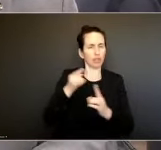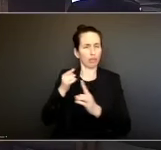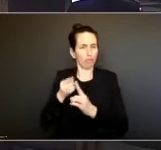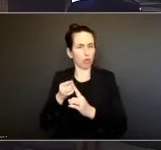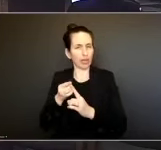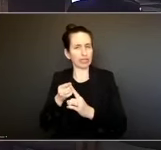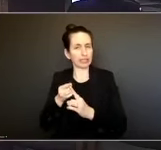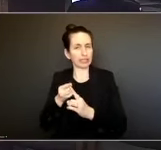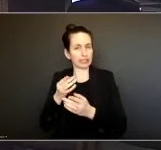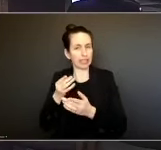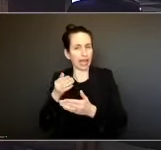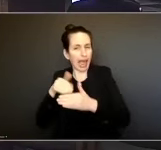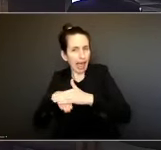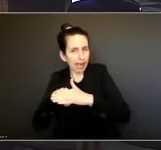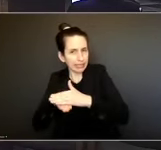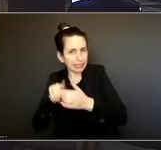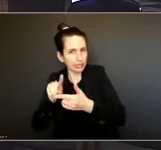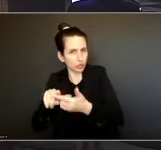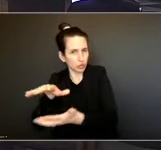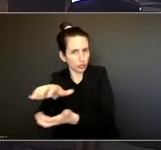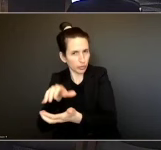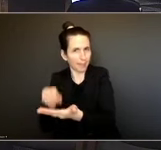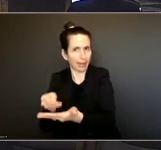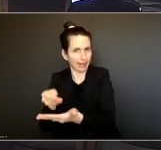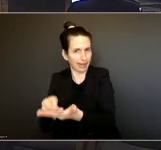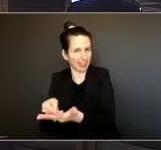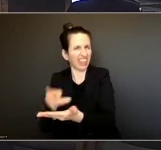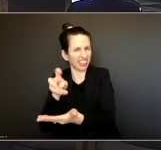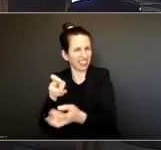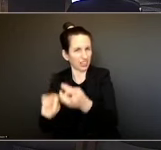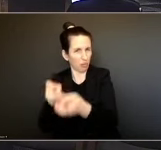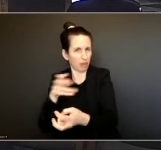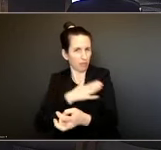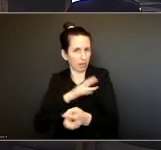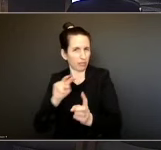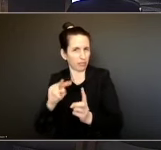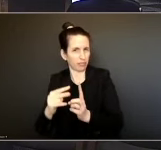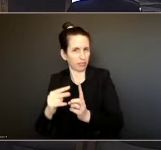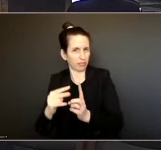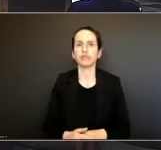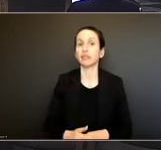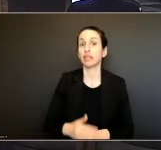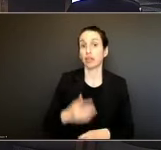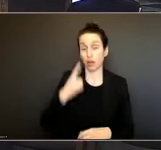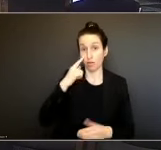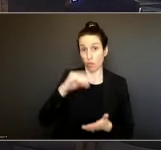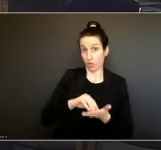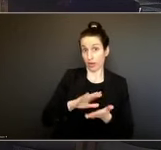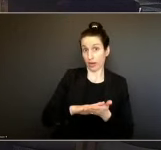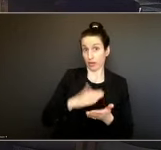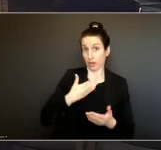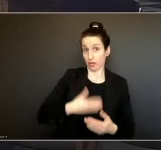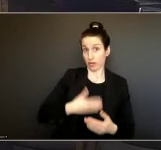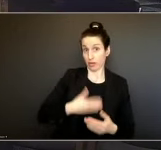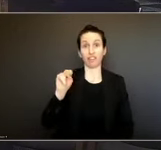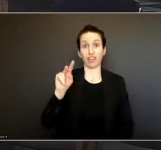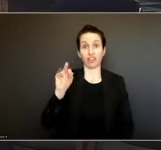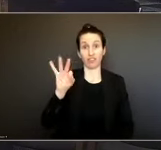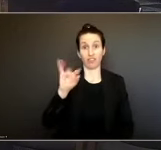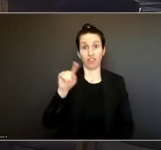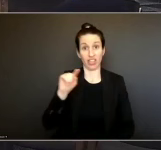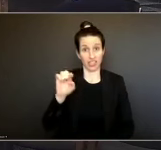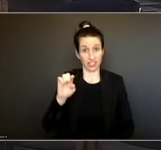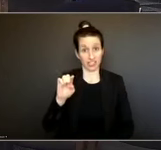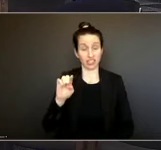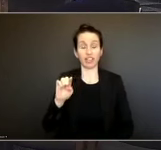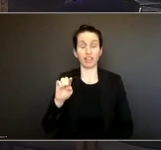you. Thank you. Welcome. Very good. For the record, my name is Kevin Fitz. I'm a volunteer with a nonprofit organization